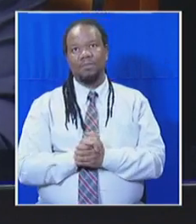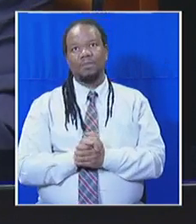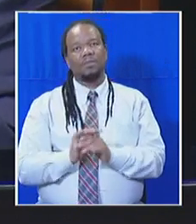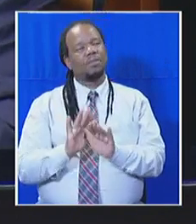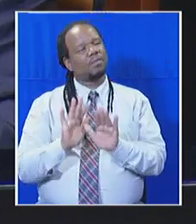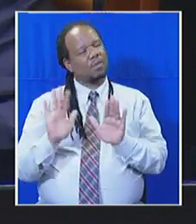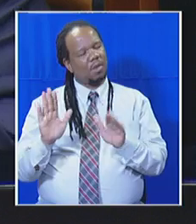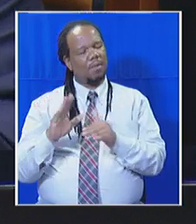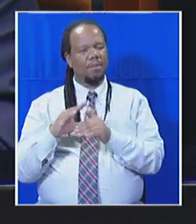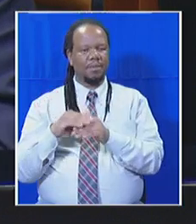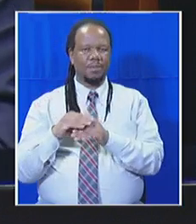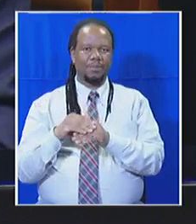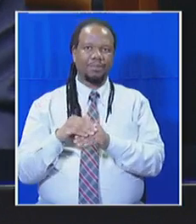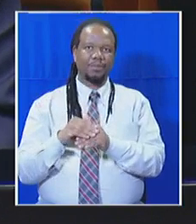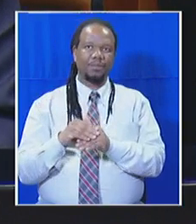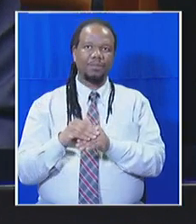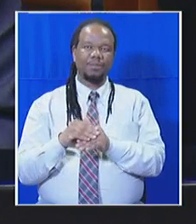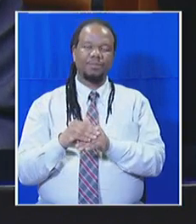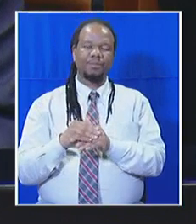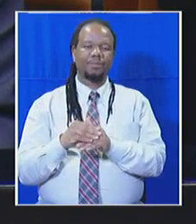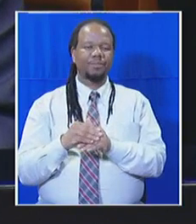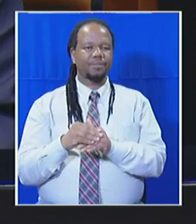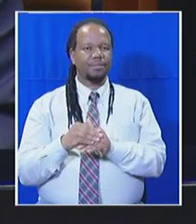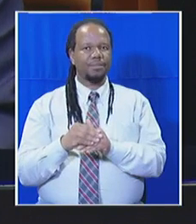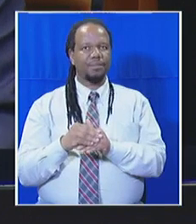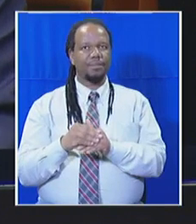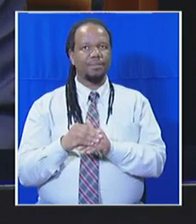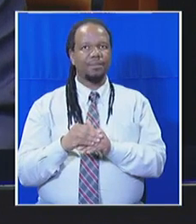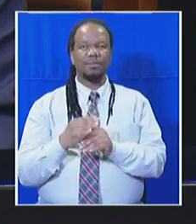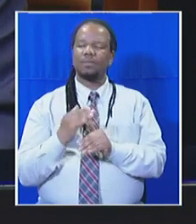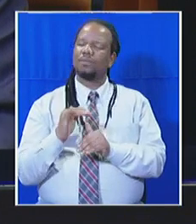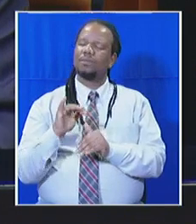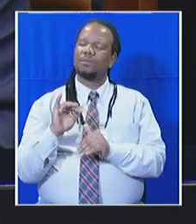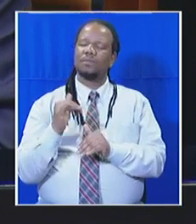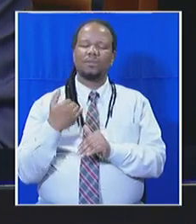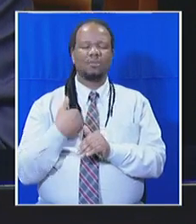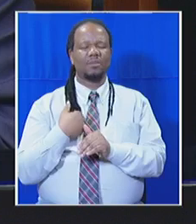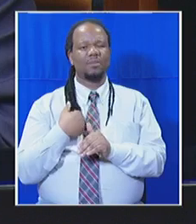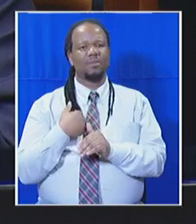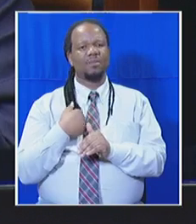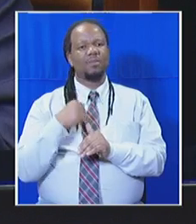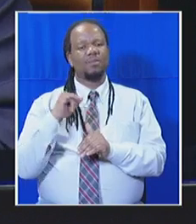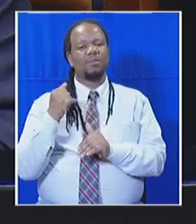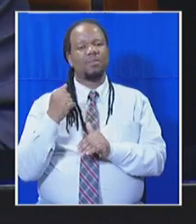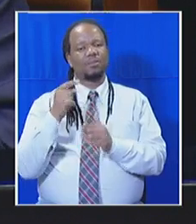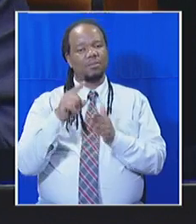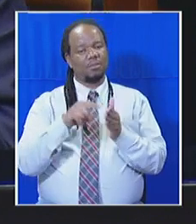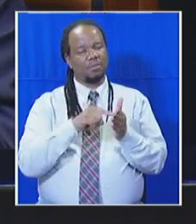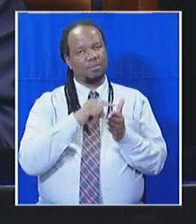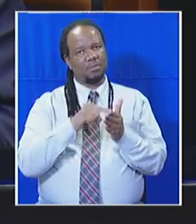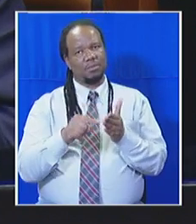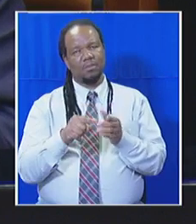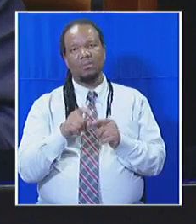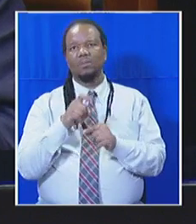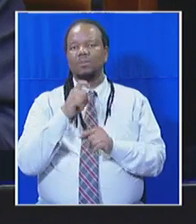any case, it is incorrect for us to use the point of order in